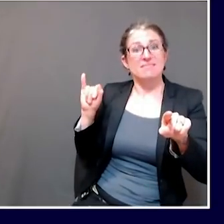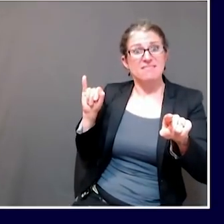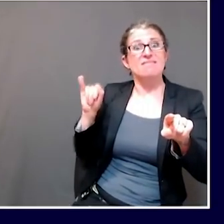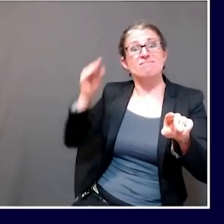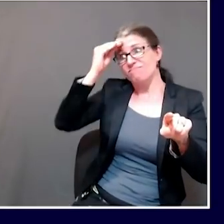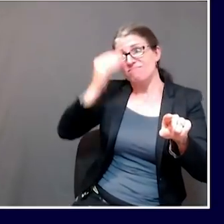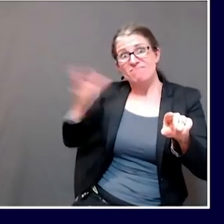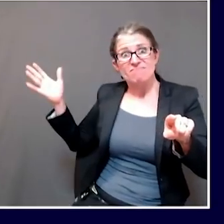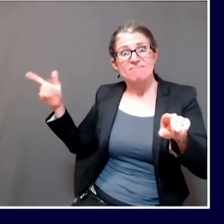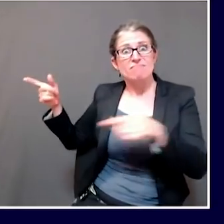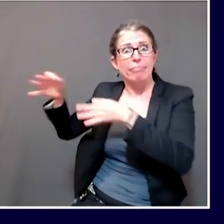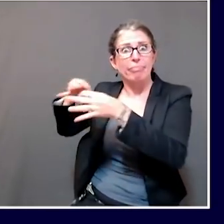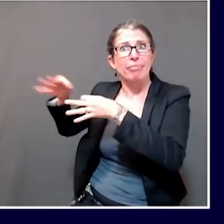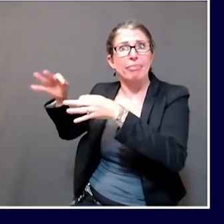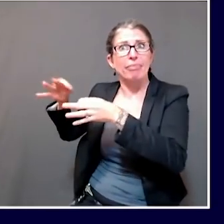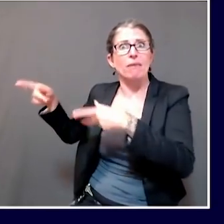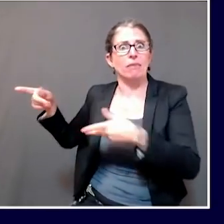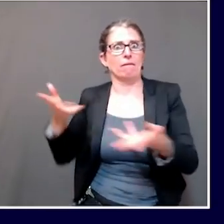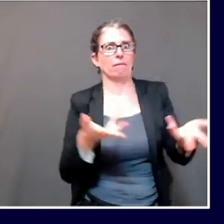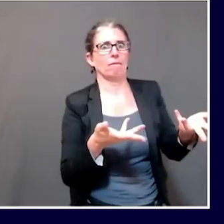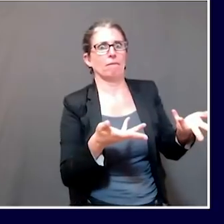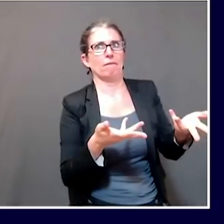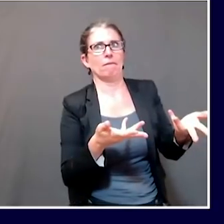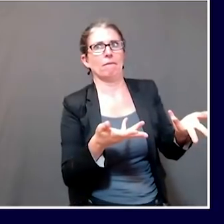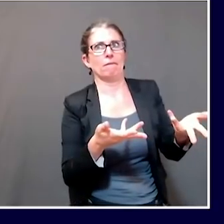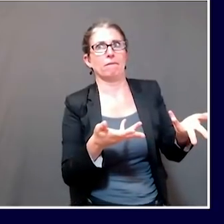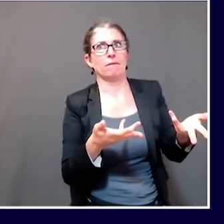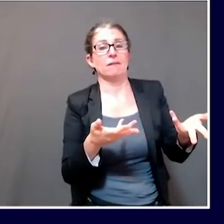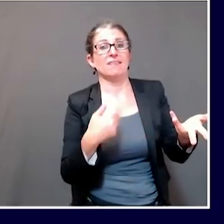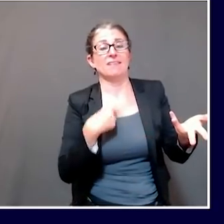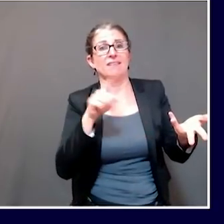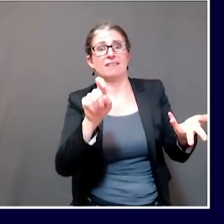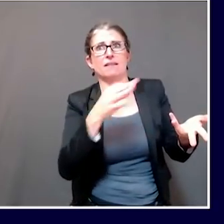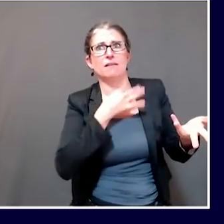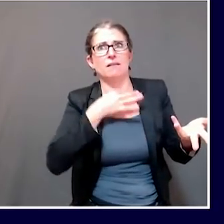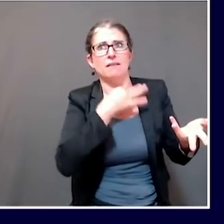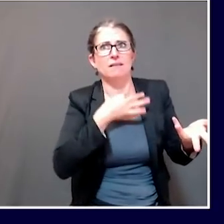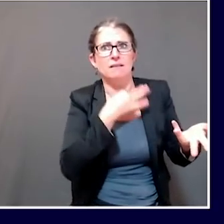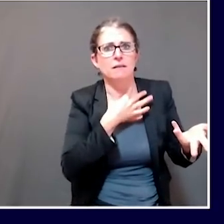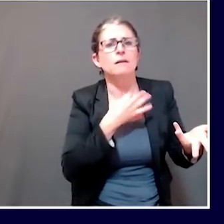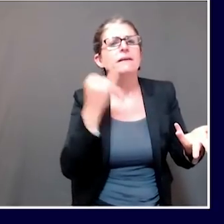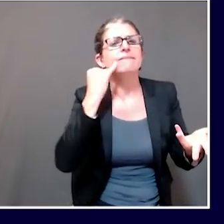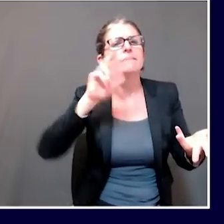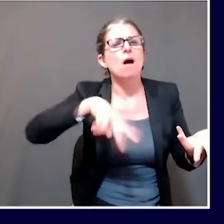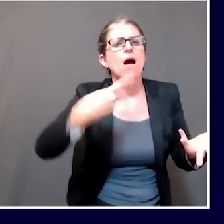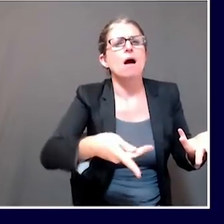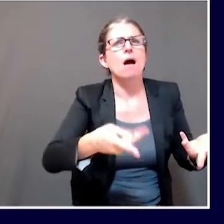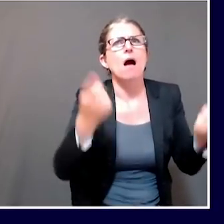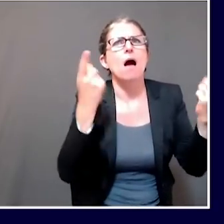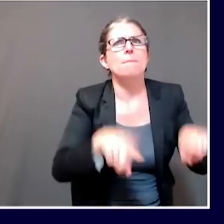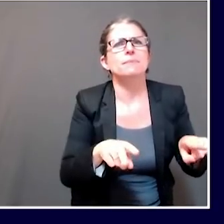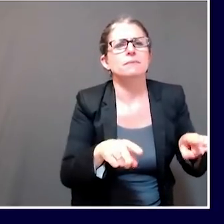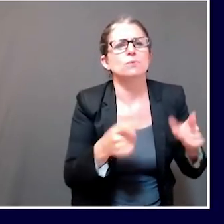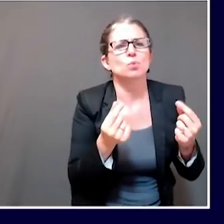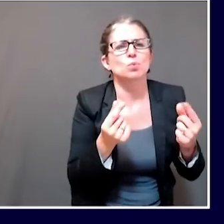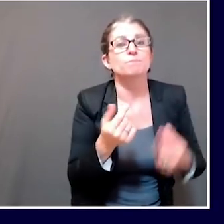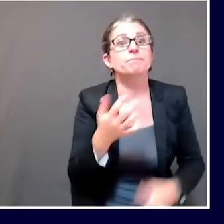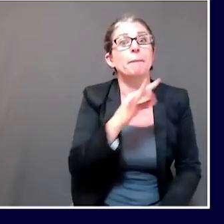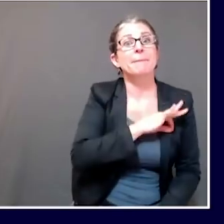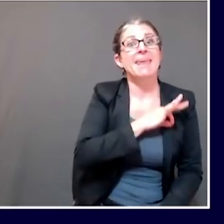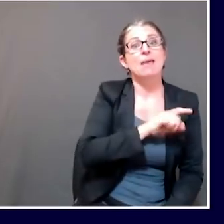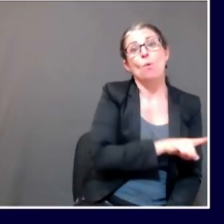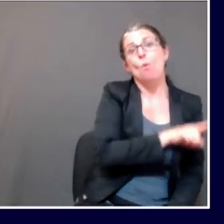case investigation would be transferred to Maine, and vice versa. If a non-resident is physically here, it's reported in their home